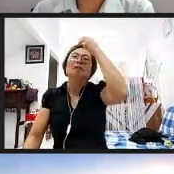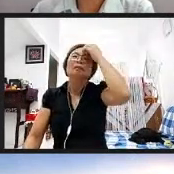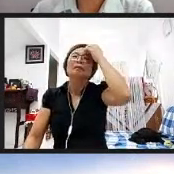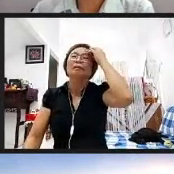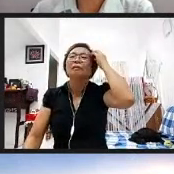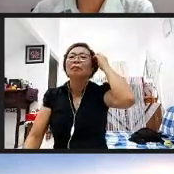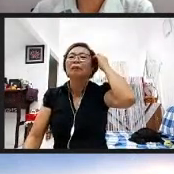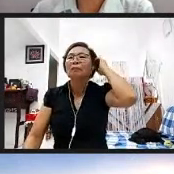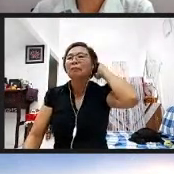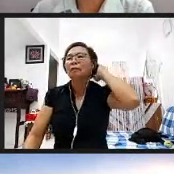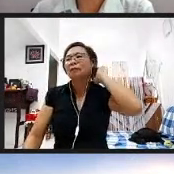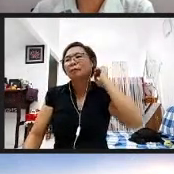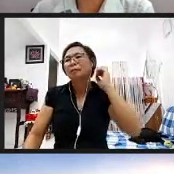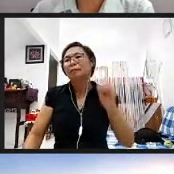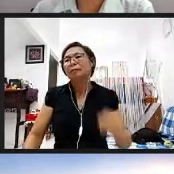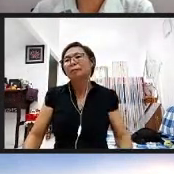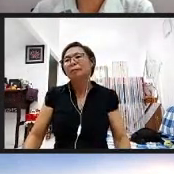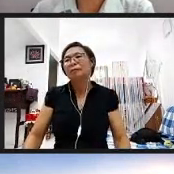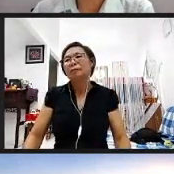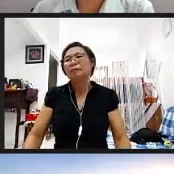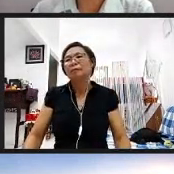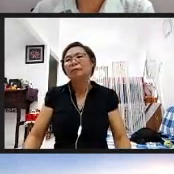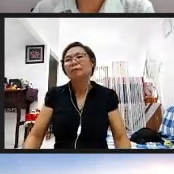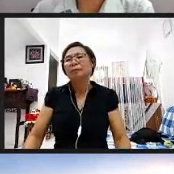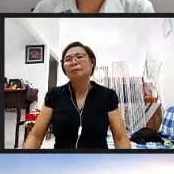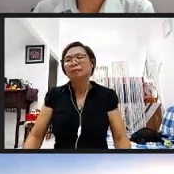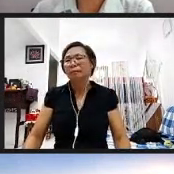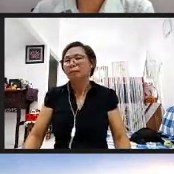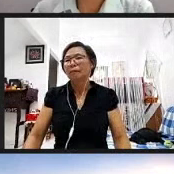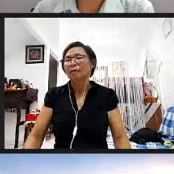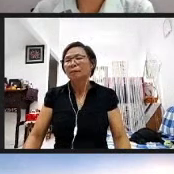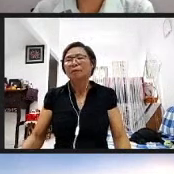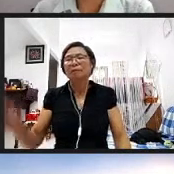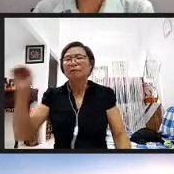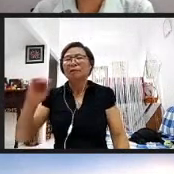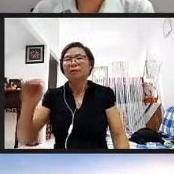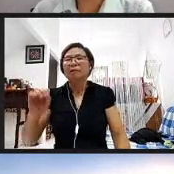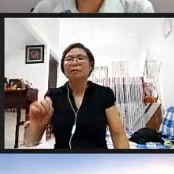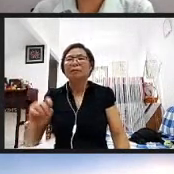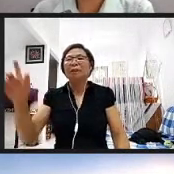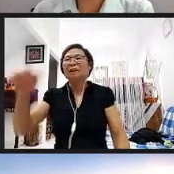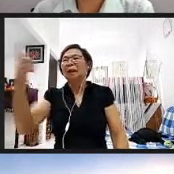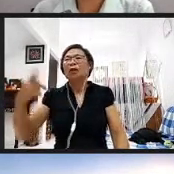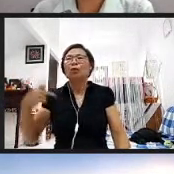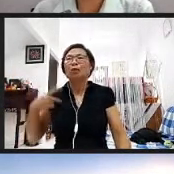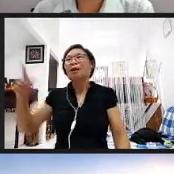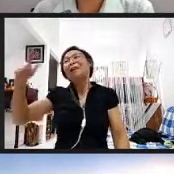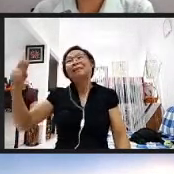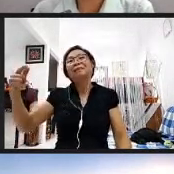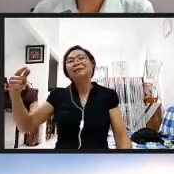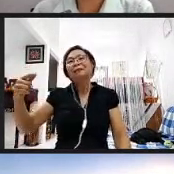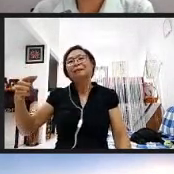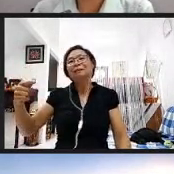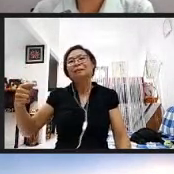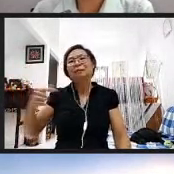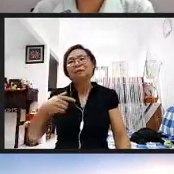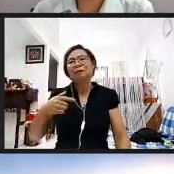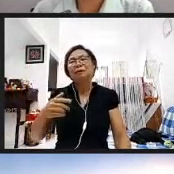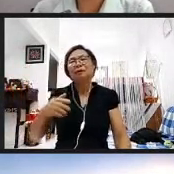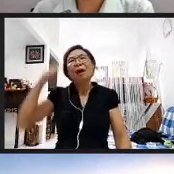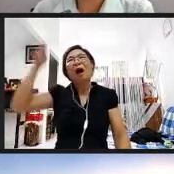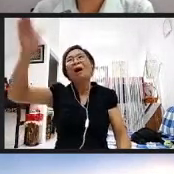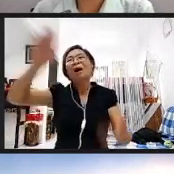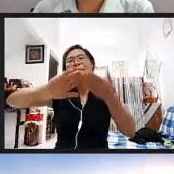now we should on social media. And I think the other things that we need to look forward to will eventually be